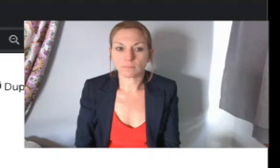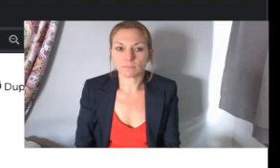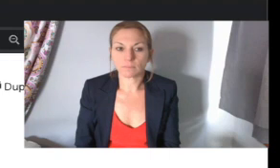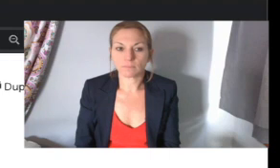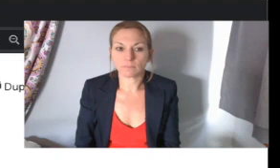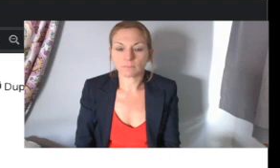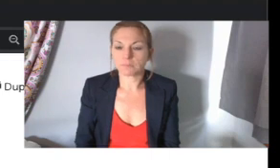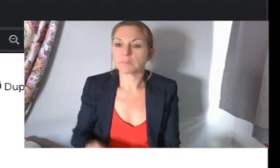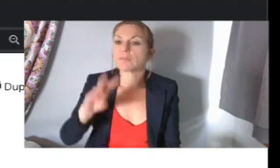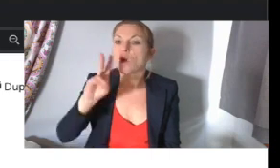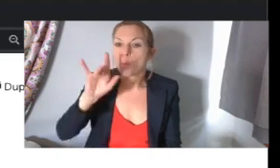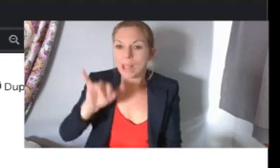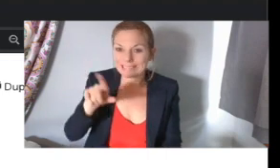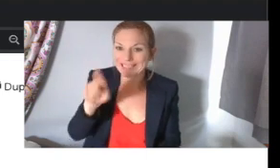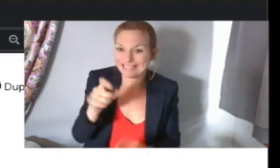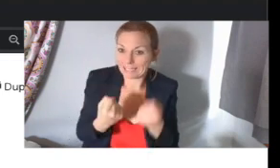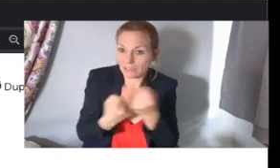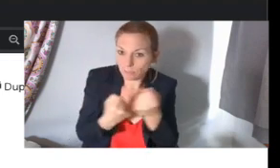interactions with her peers.